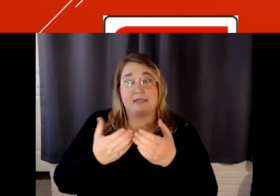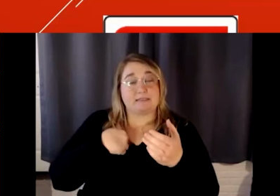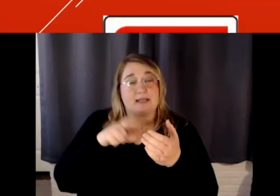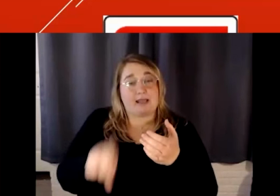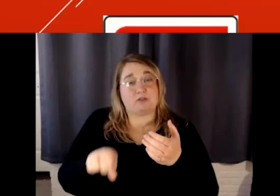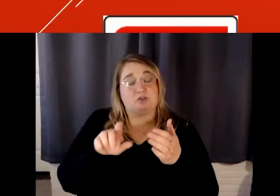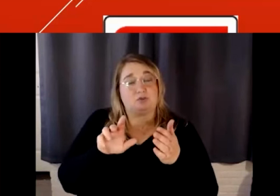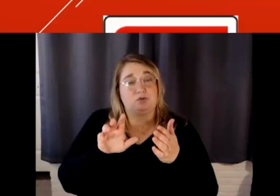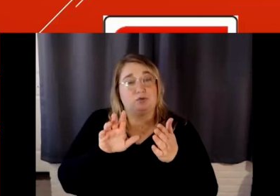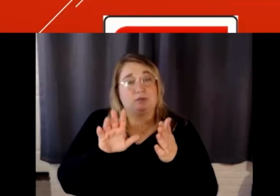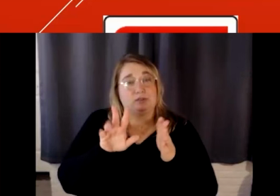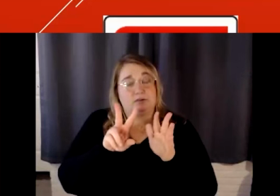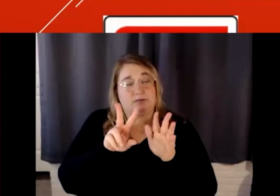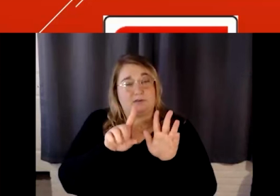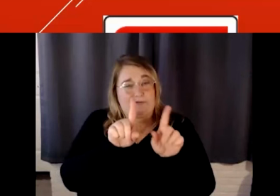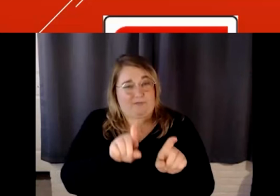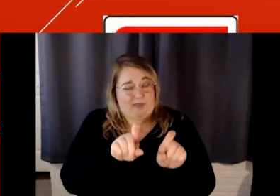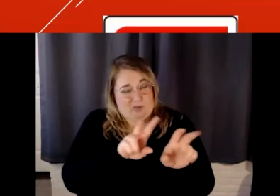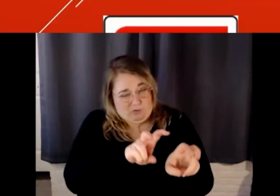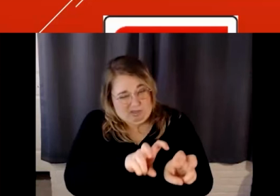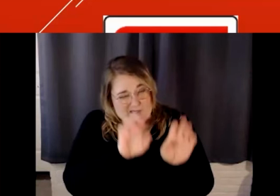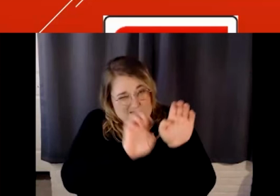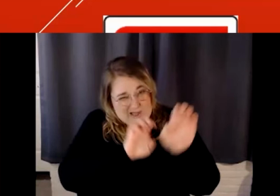the efficiency of